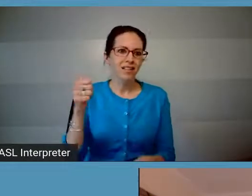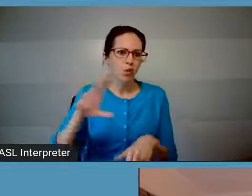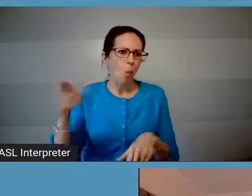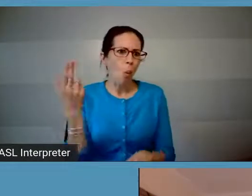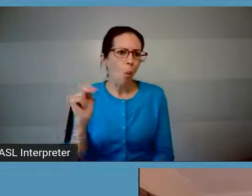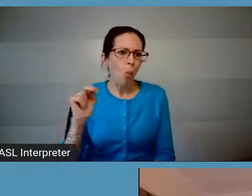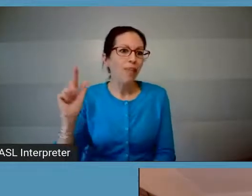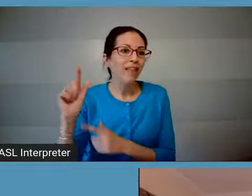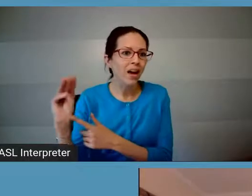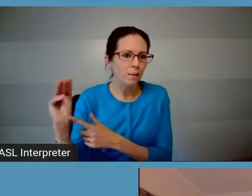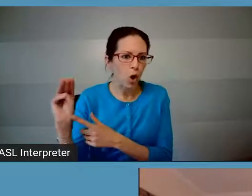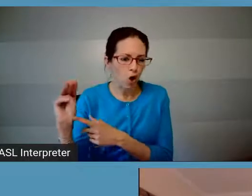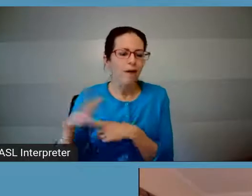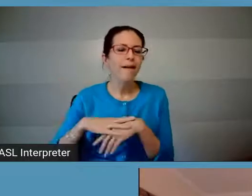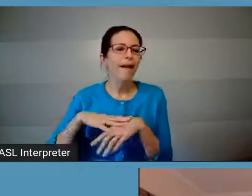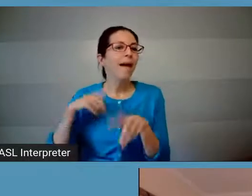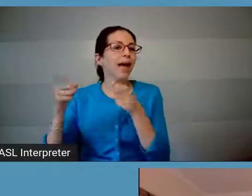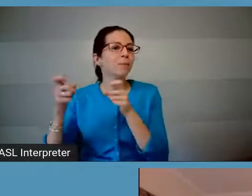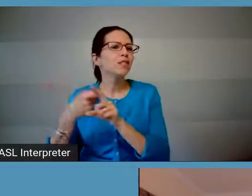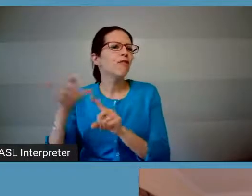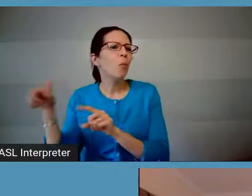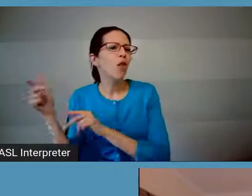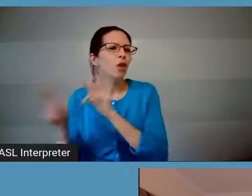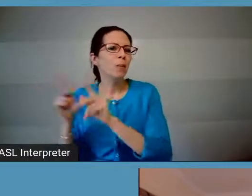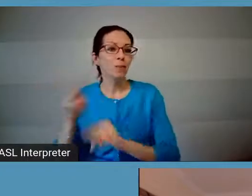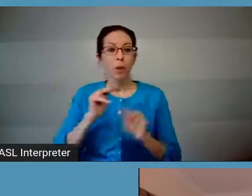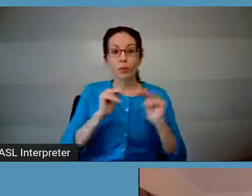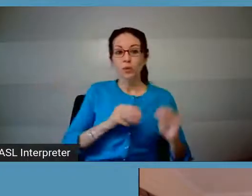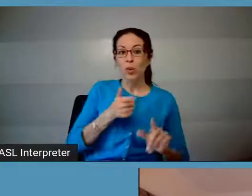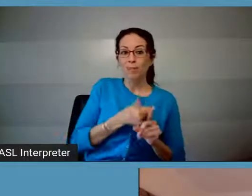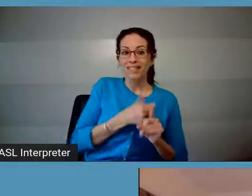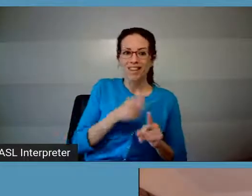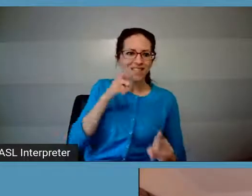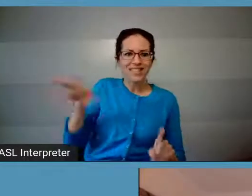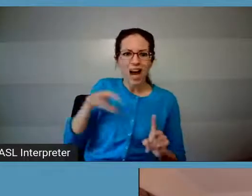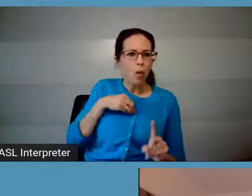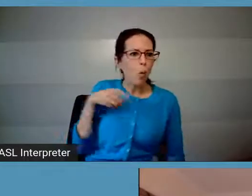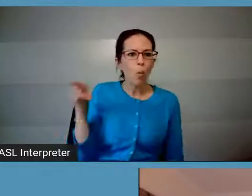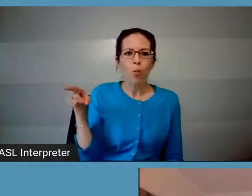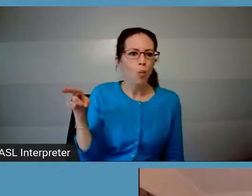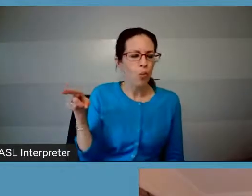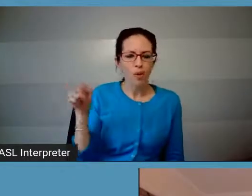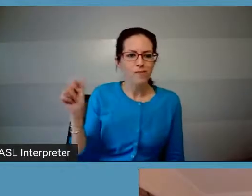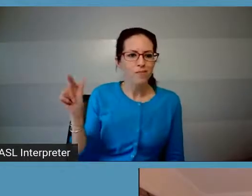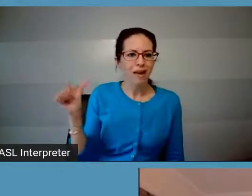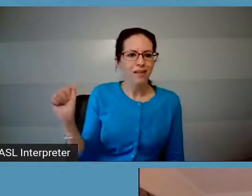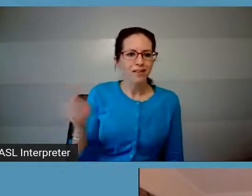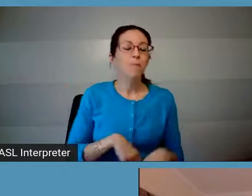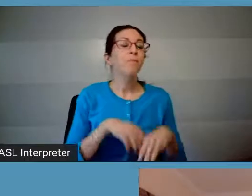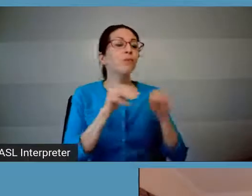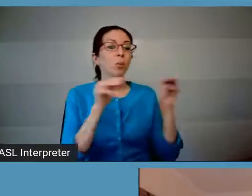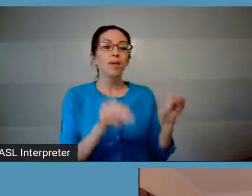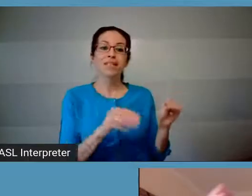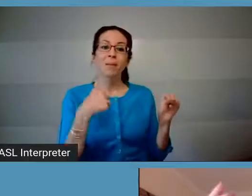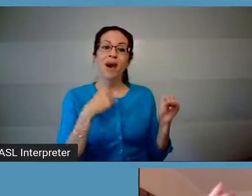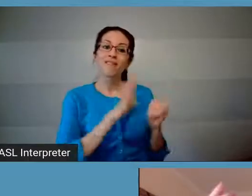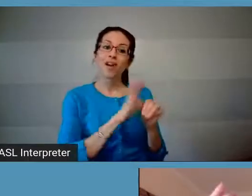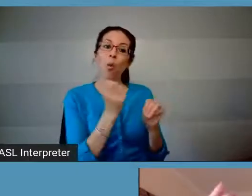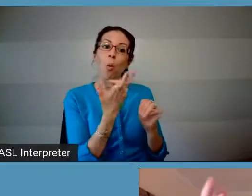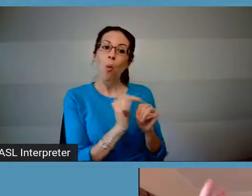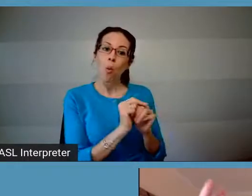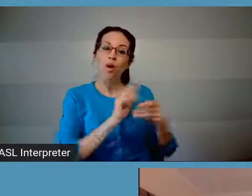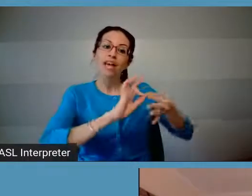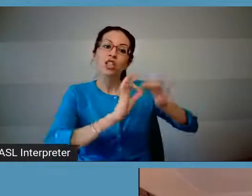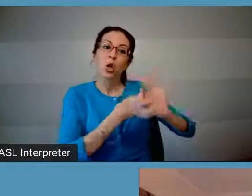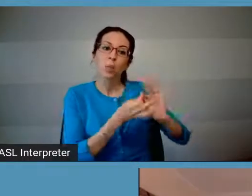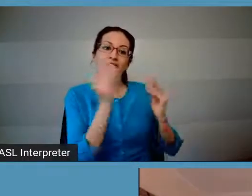people. It is not owned by the museum. So the museum has its material, its interpretive material on the 6th and 7th floors of